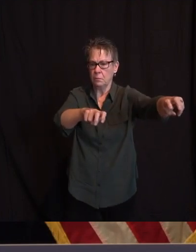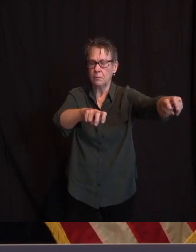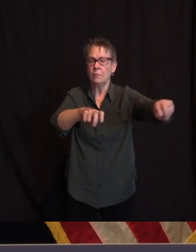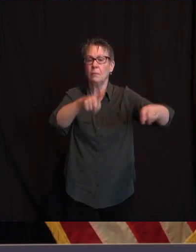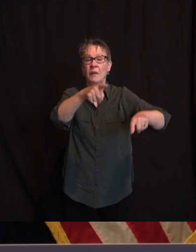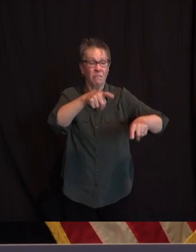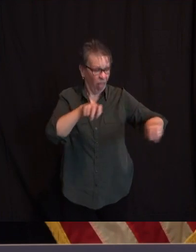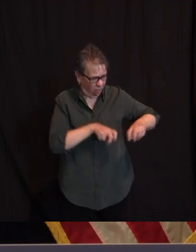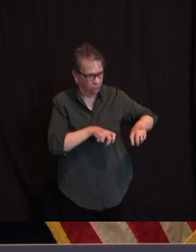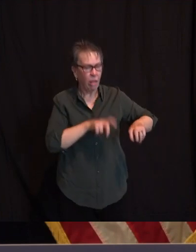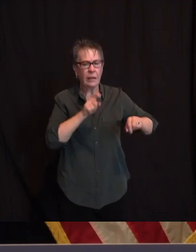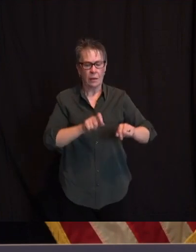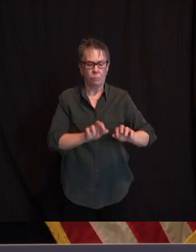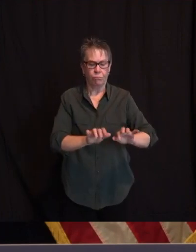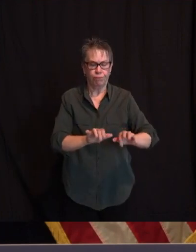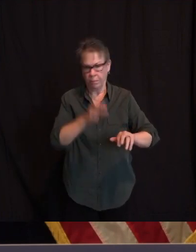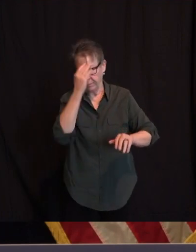a particular route.